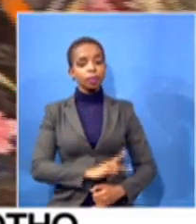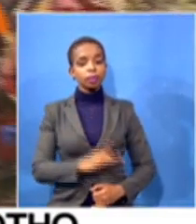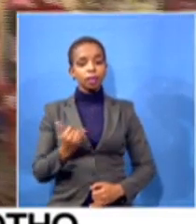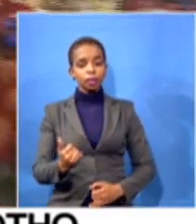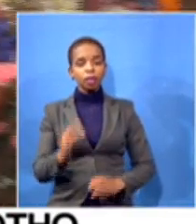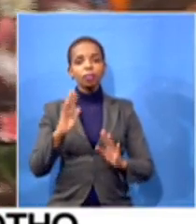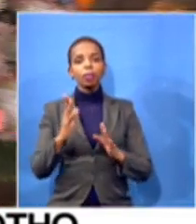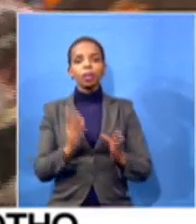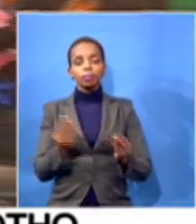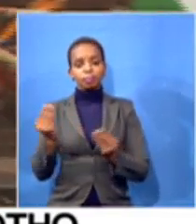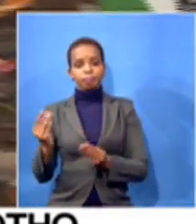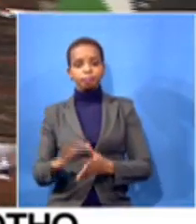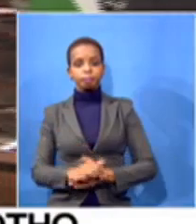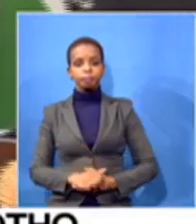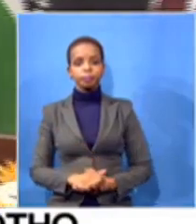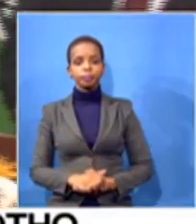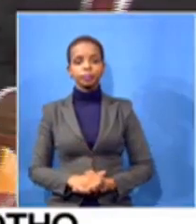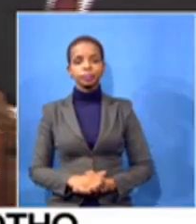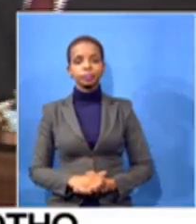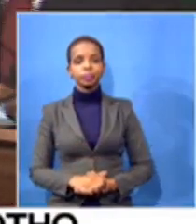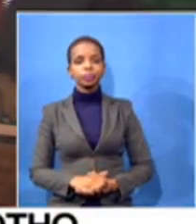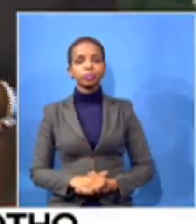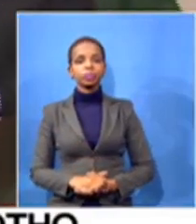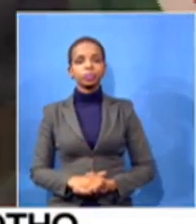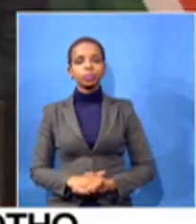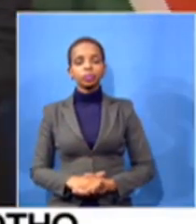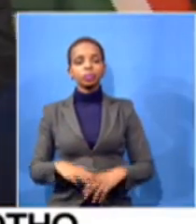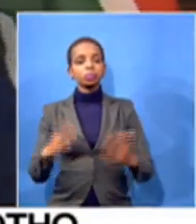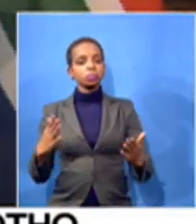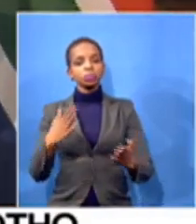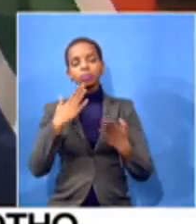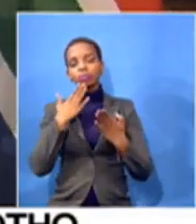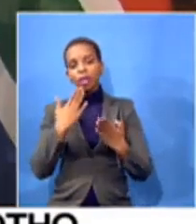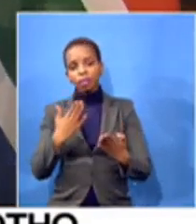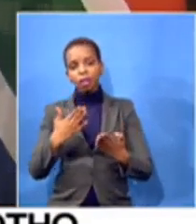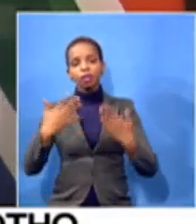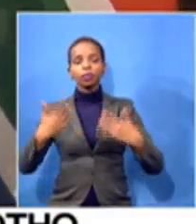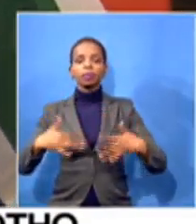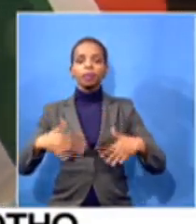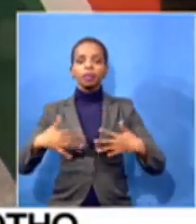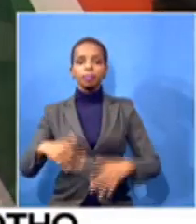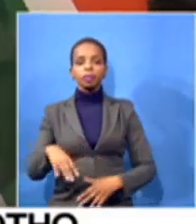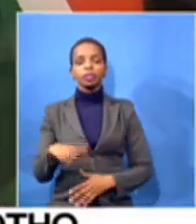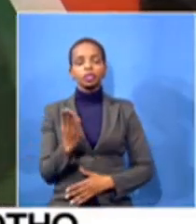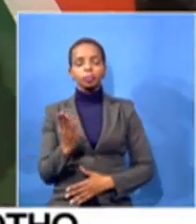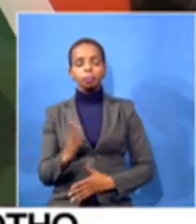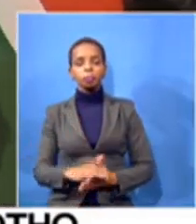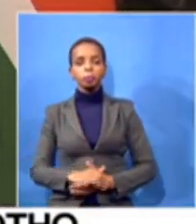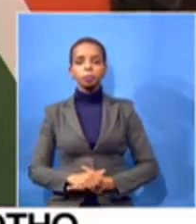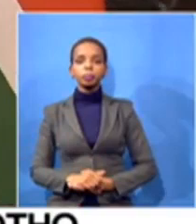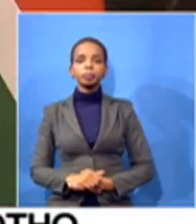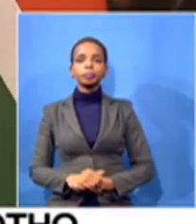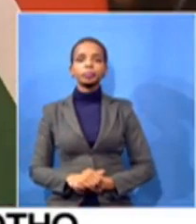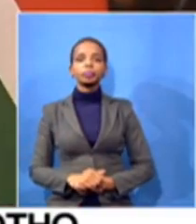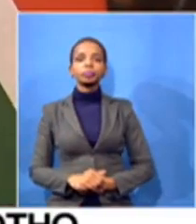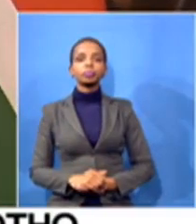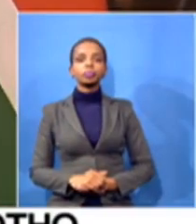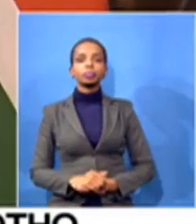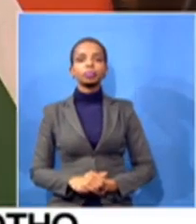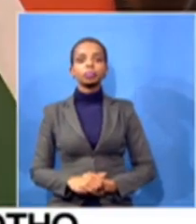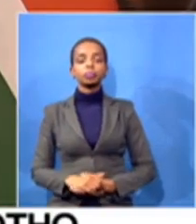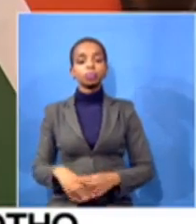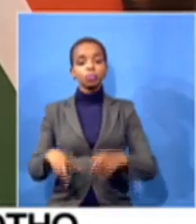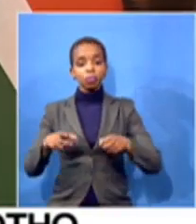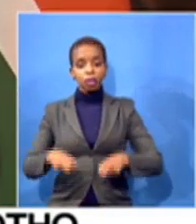of all. Well, thank you very much, Kusela. I want to take this